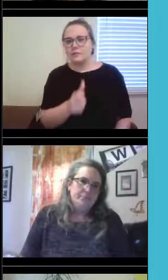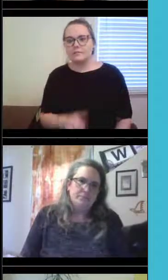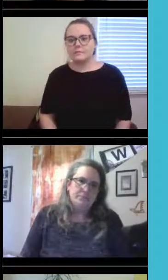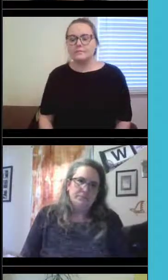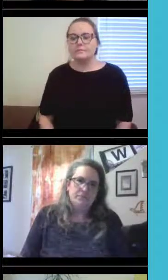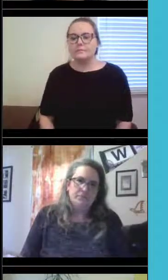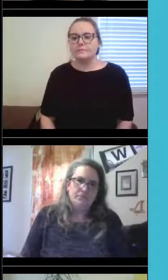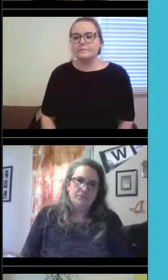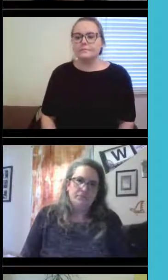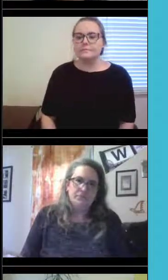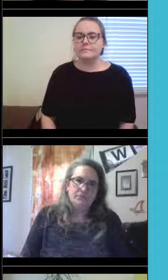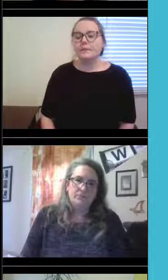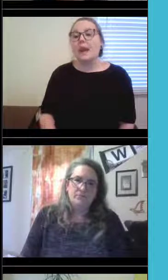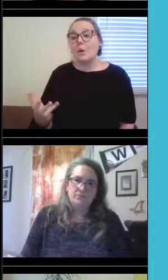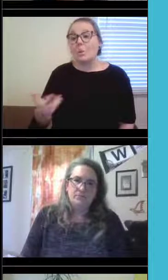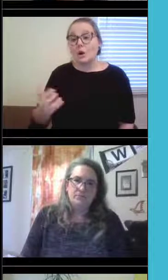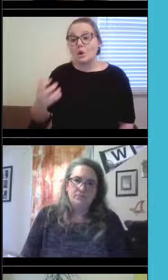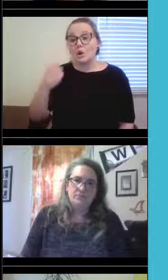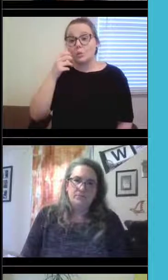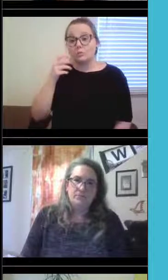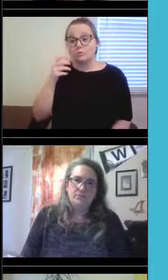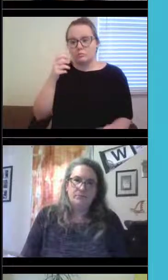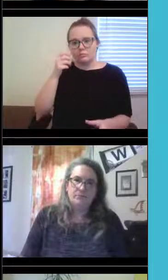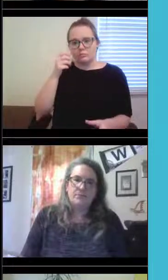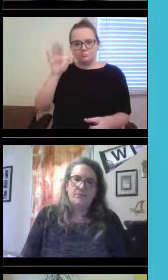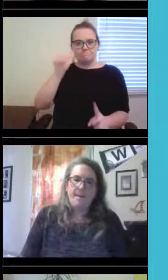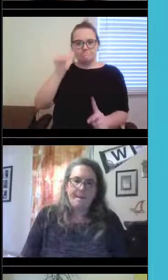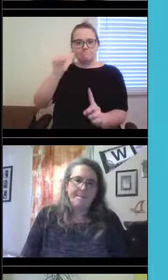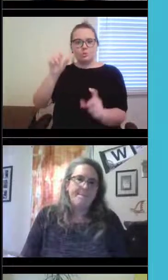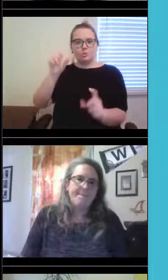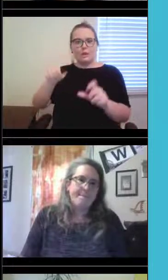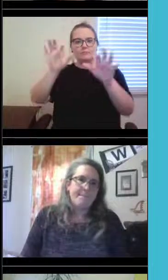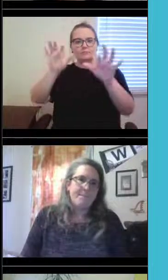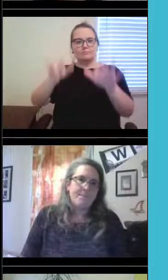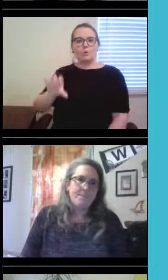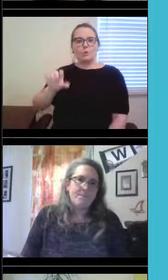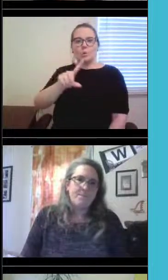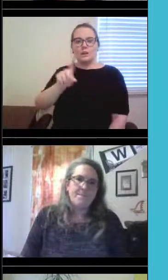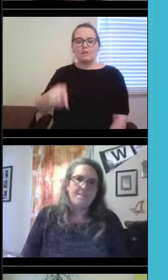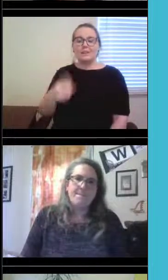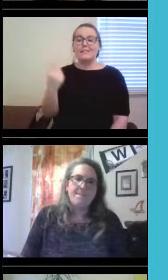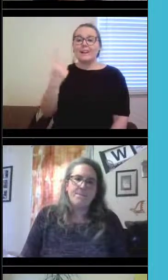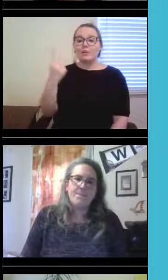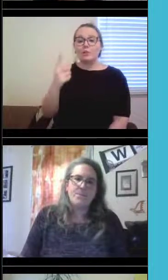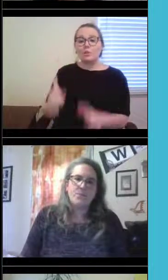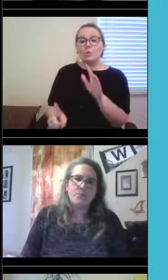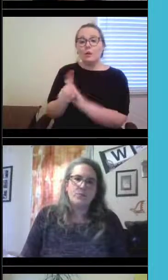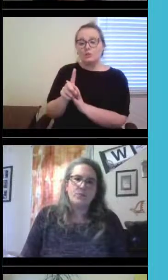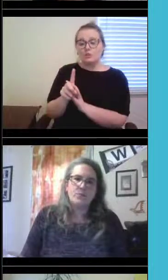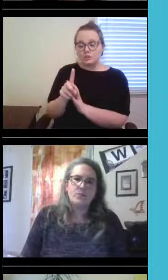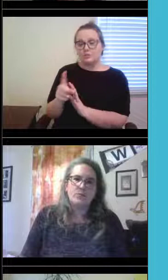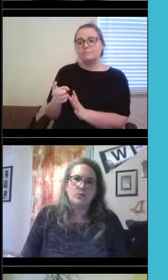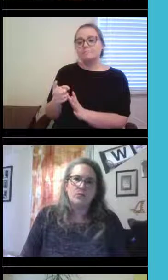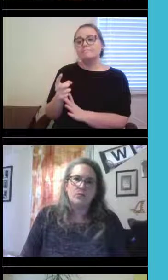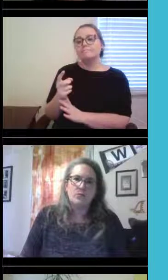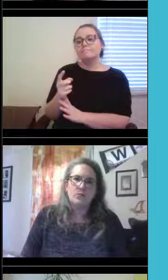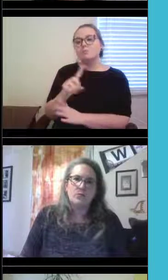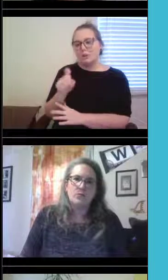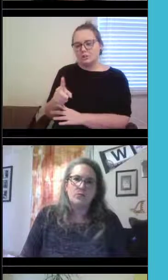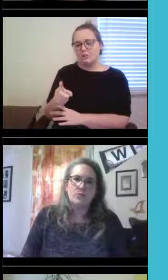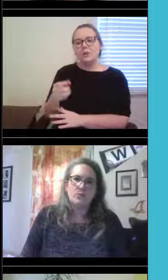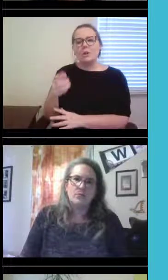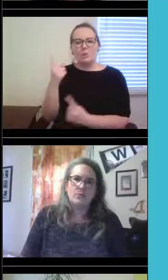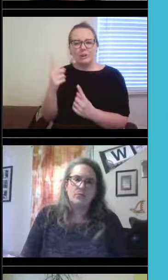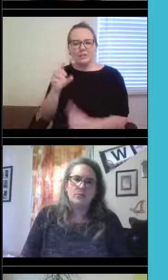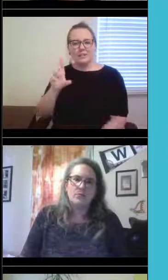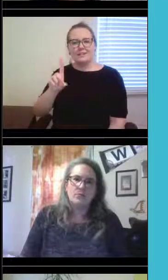All right, folks, I want to remind you, you can enter your questions in the question tab. A question came in early from Caitlin, wondering if the